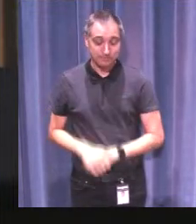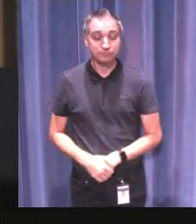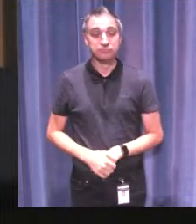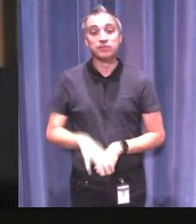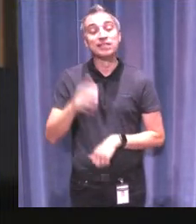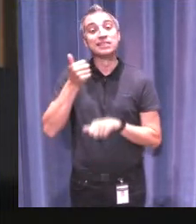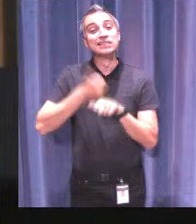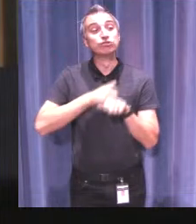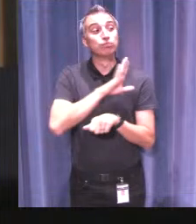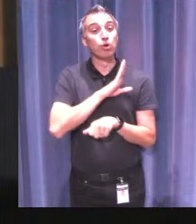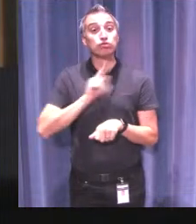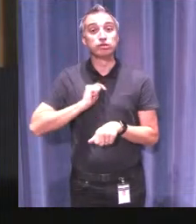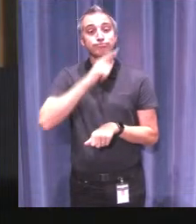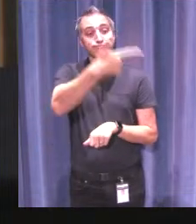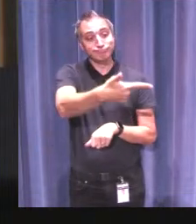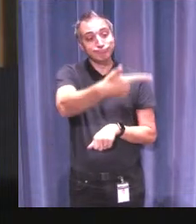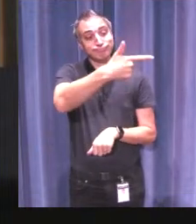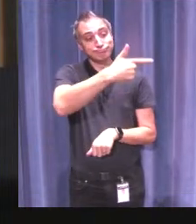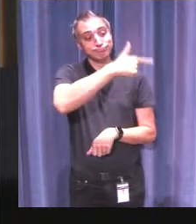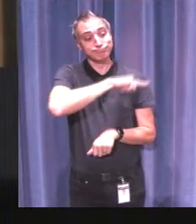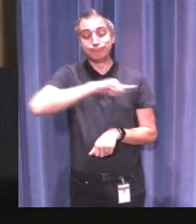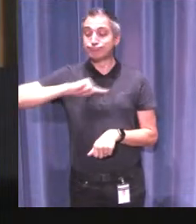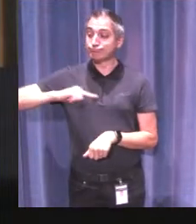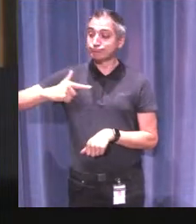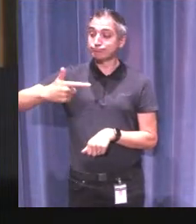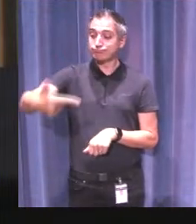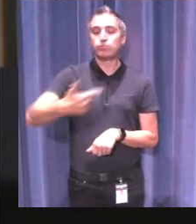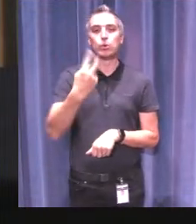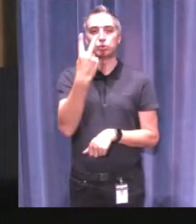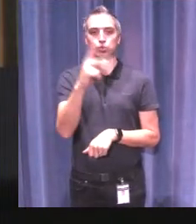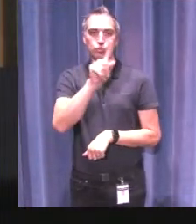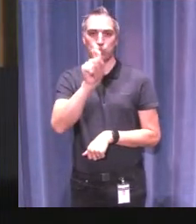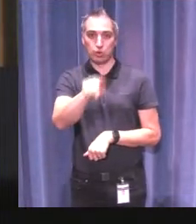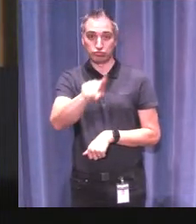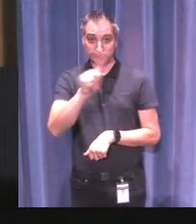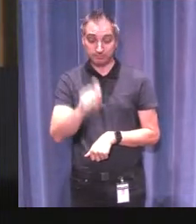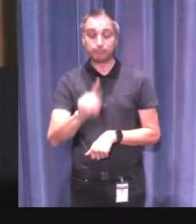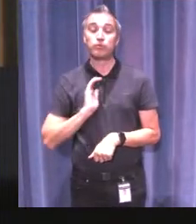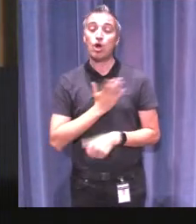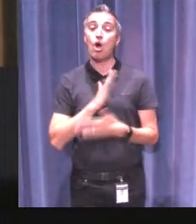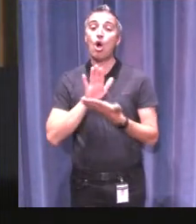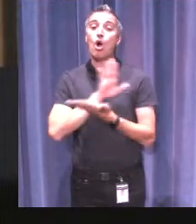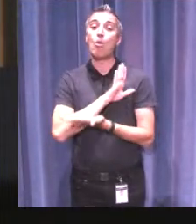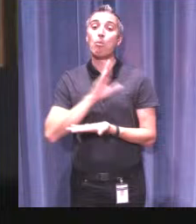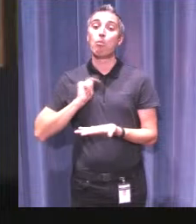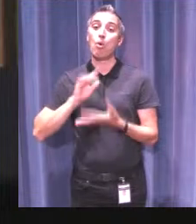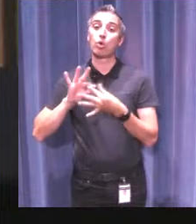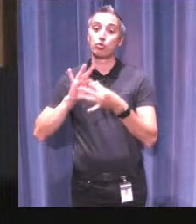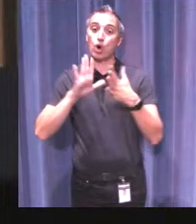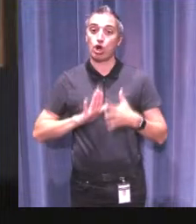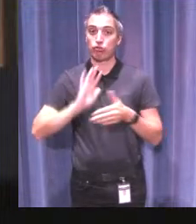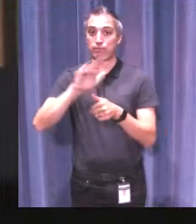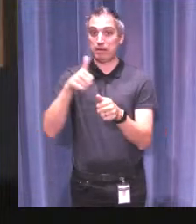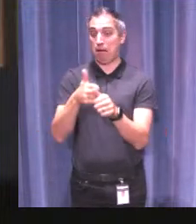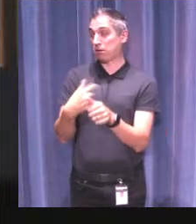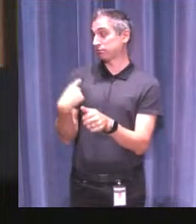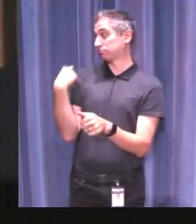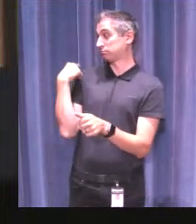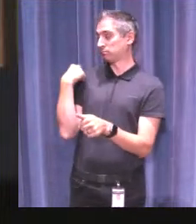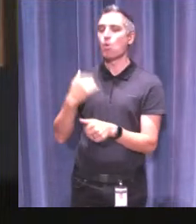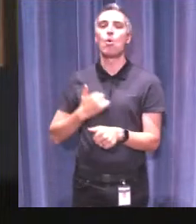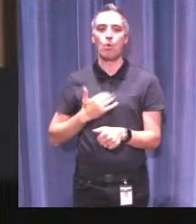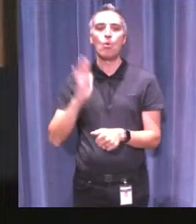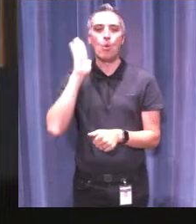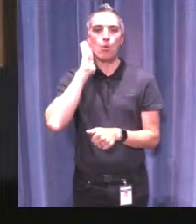you will have 5 minutes to answer each question. Our board coordinator behind me will serve as our